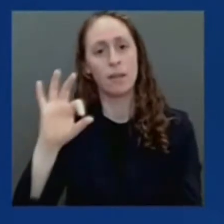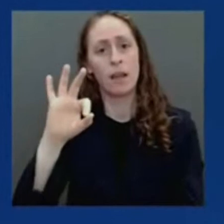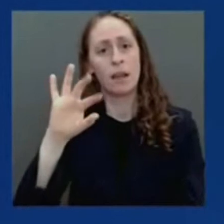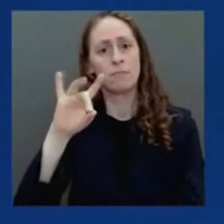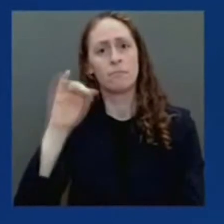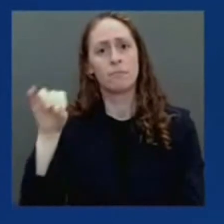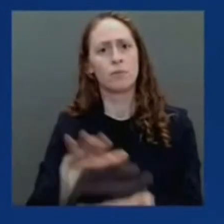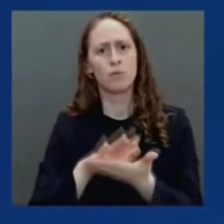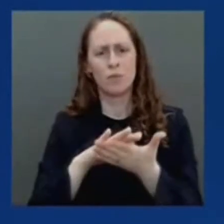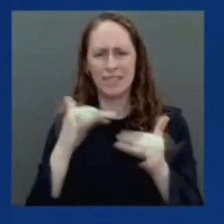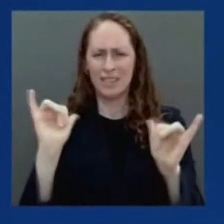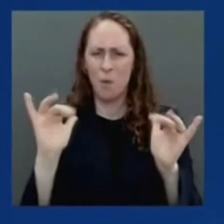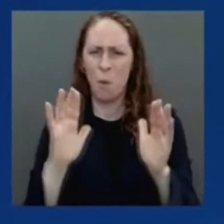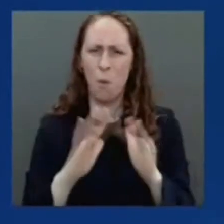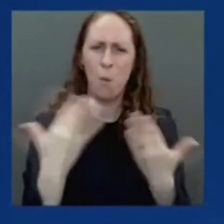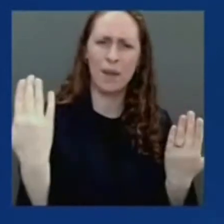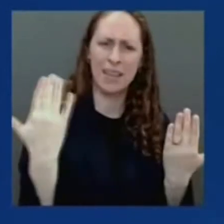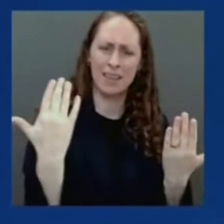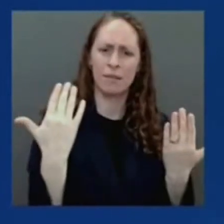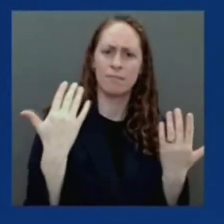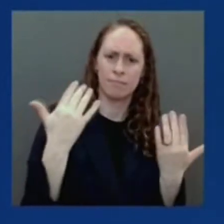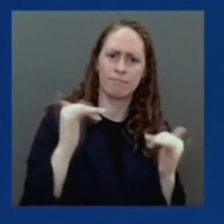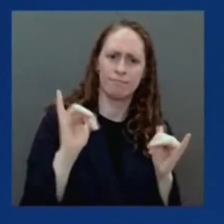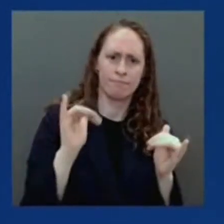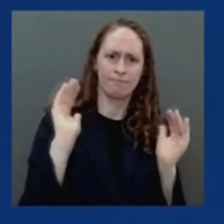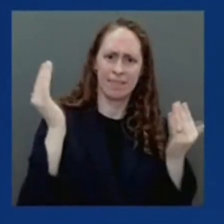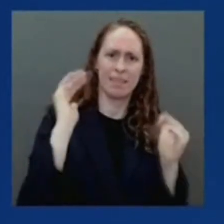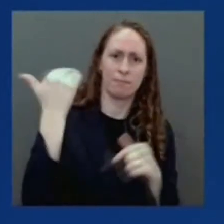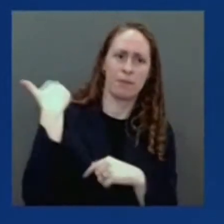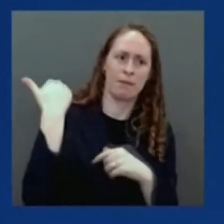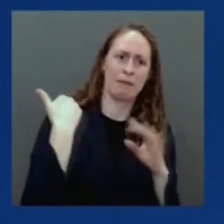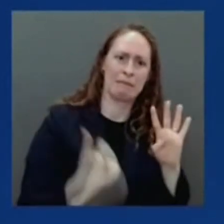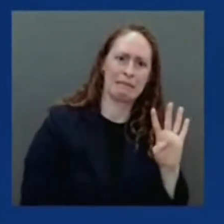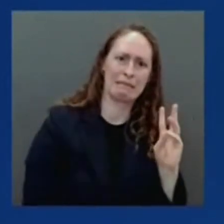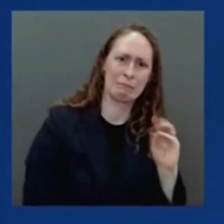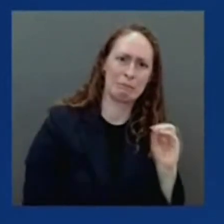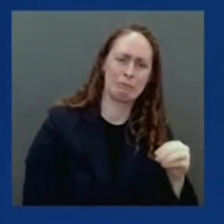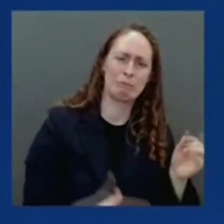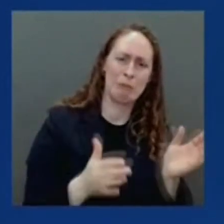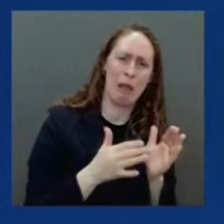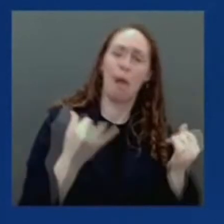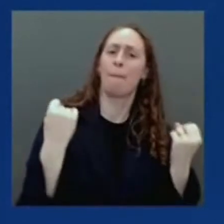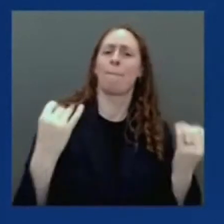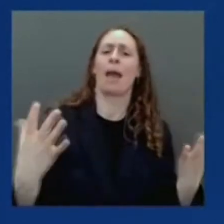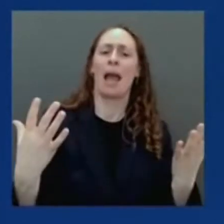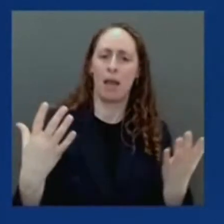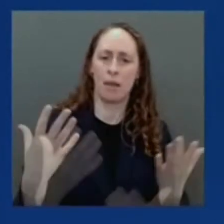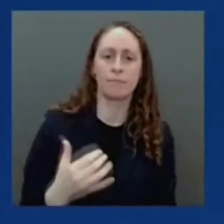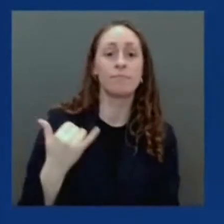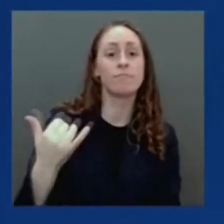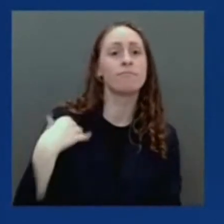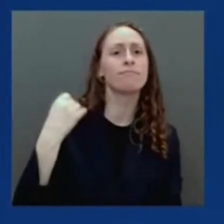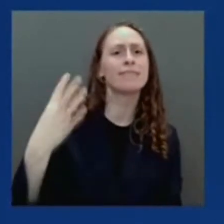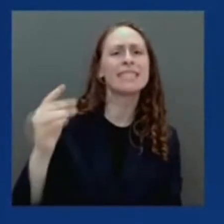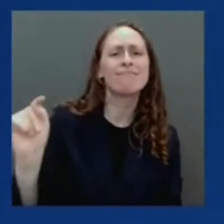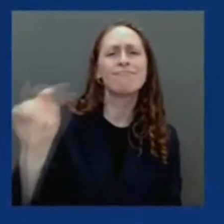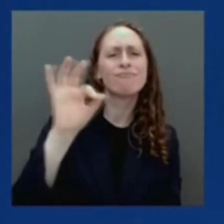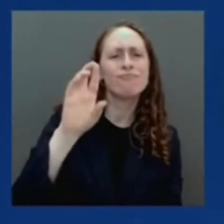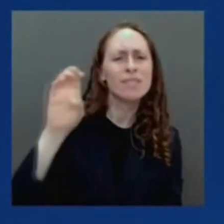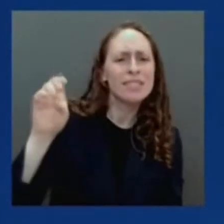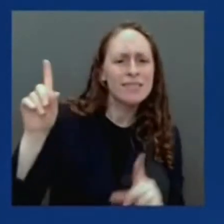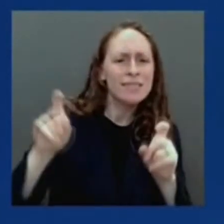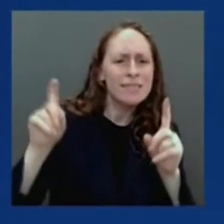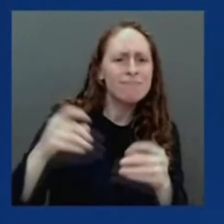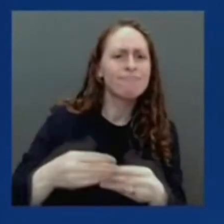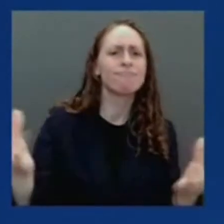We have free tests, free masks, and booster shots widely available. So our progress over